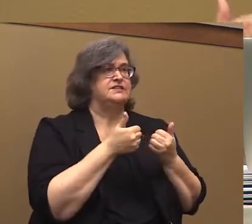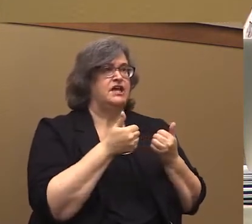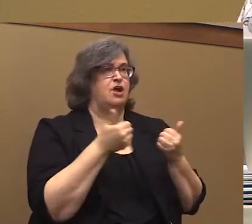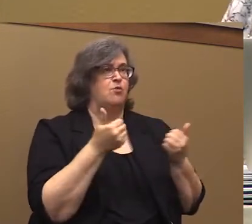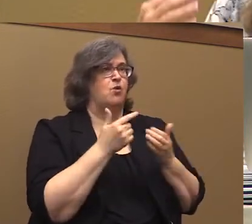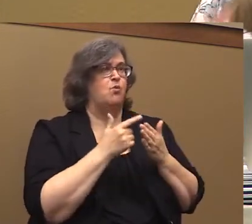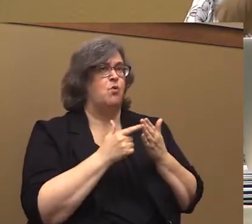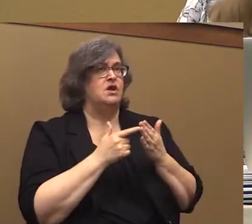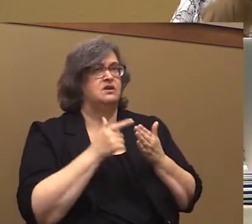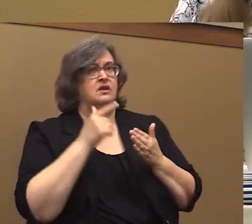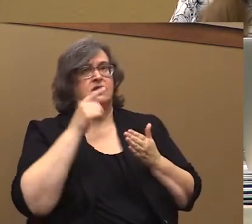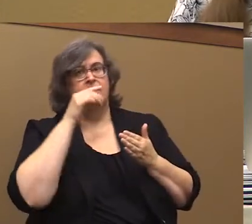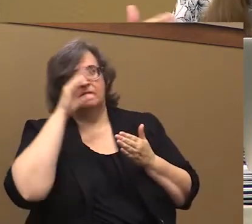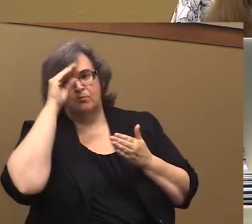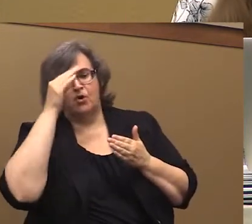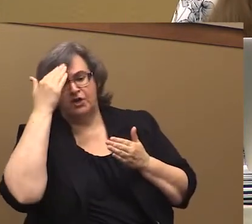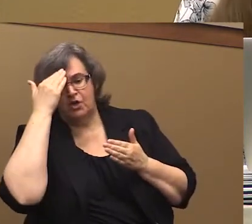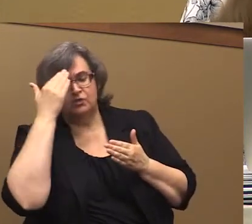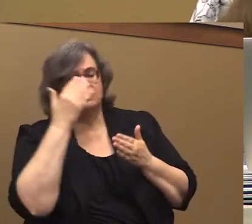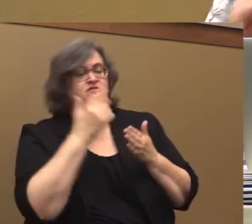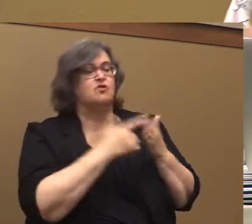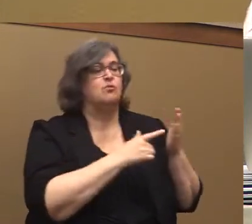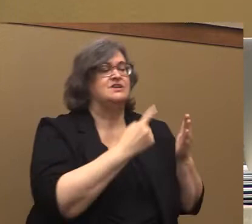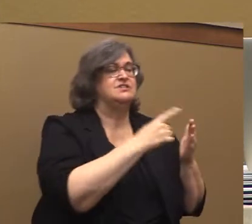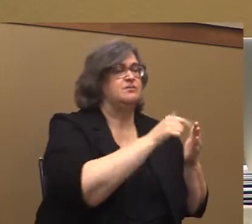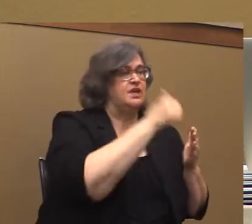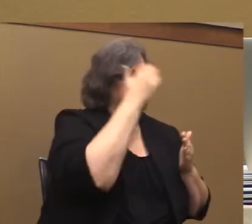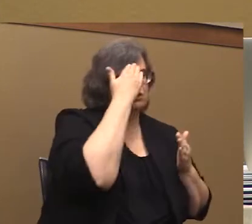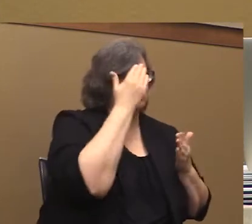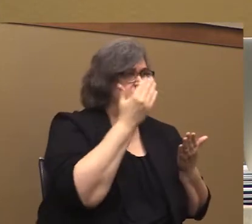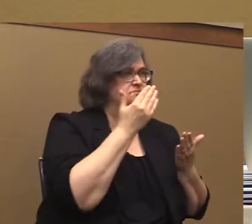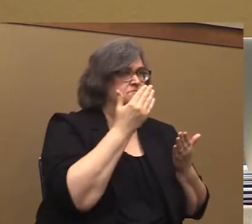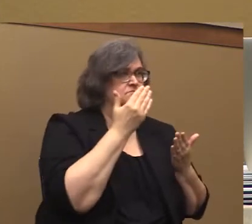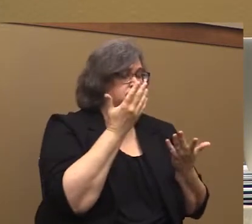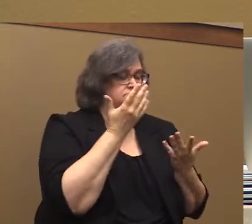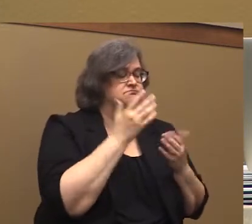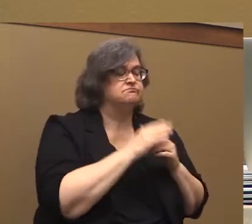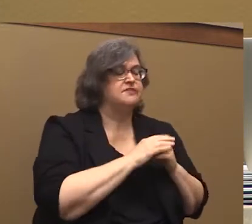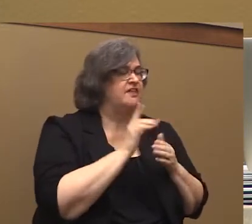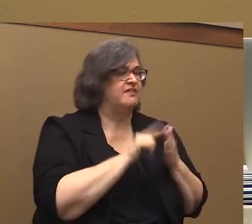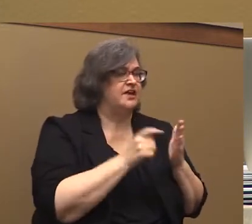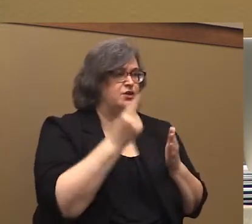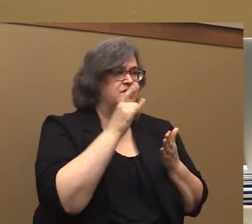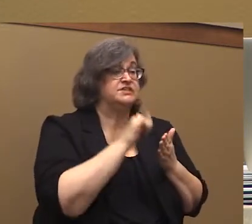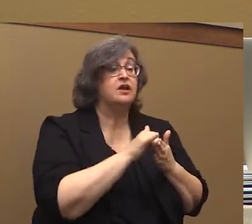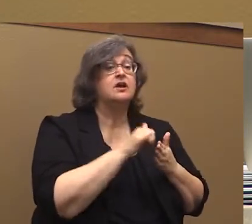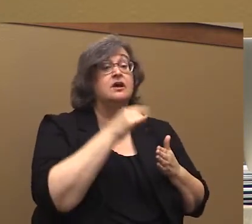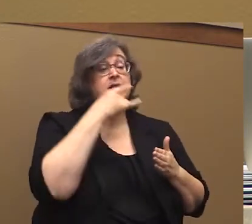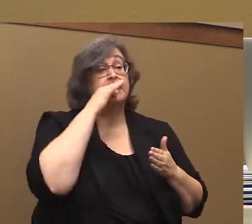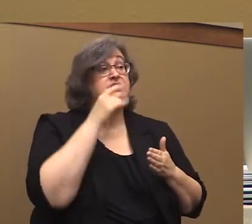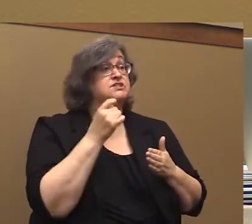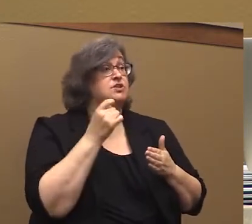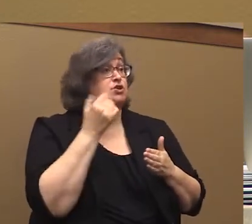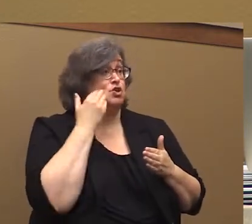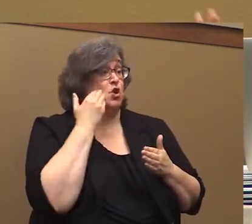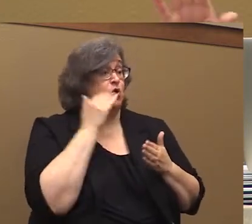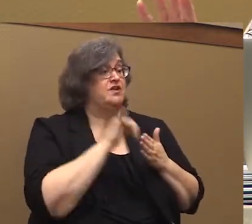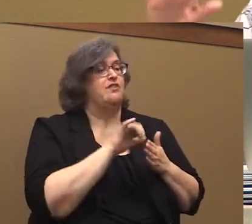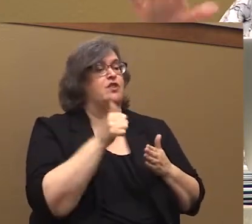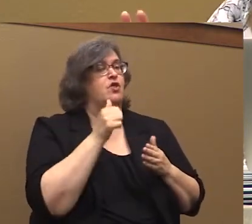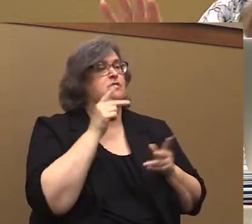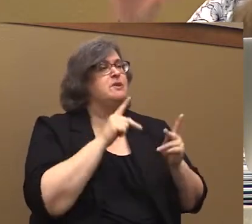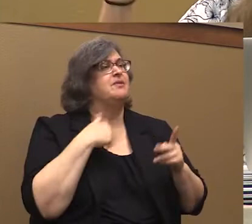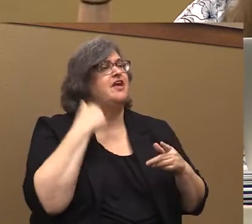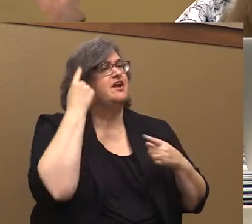separating what they know from what somebody else knows. And kids are aware that other people